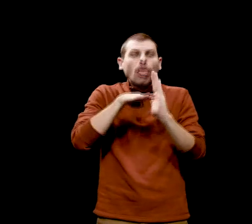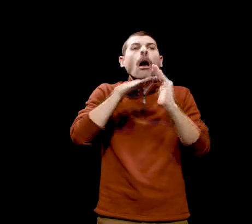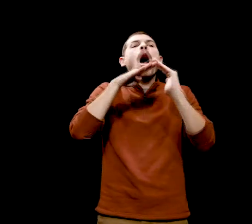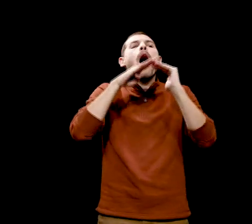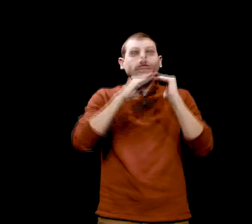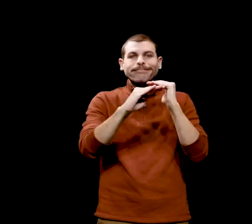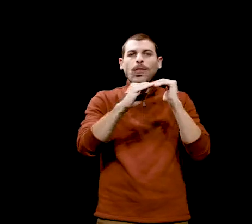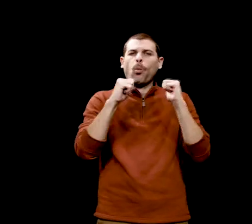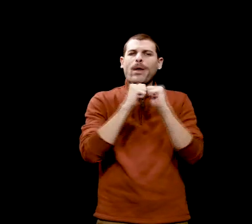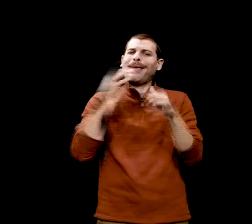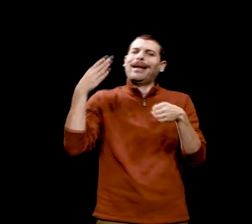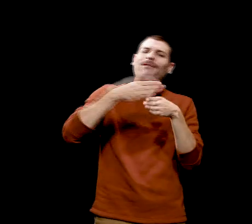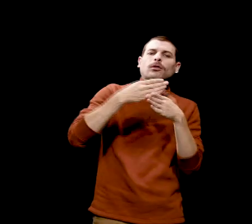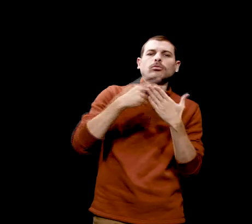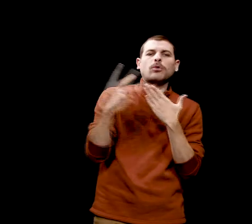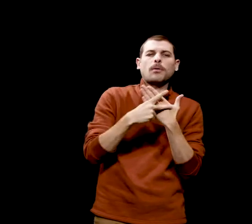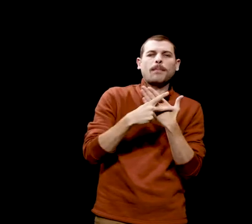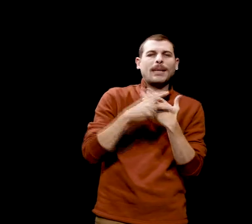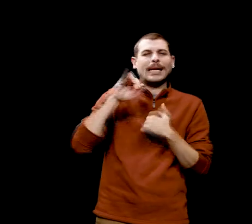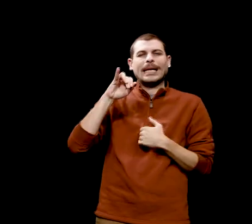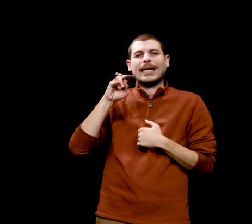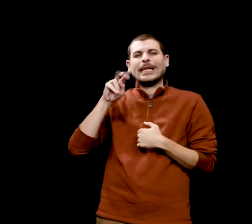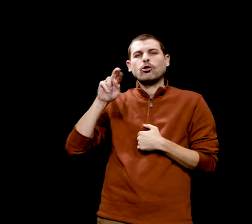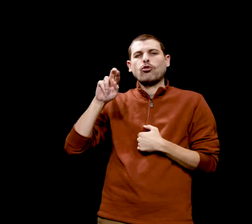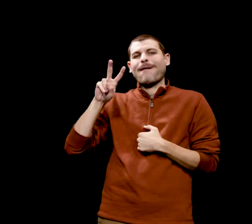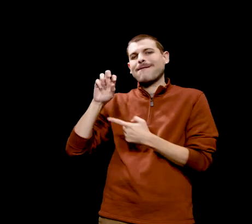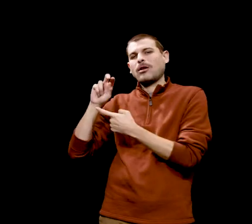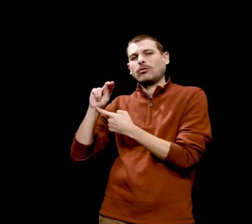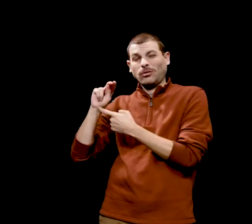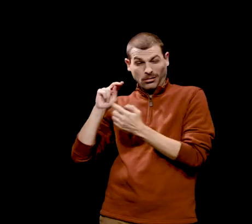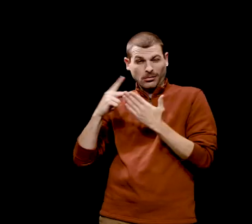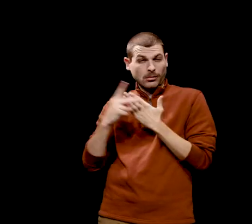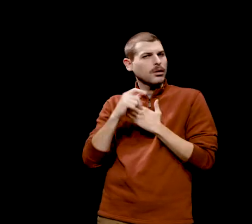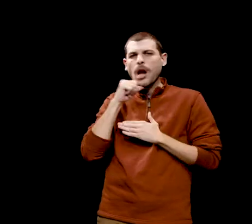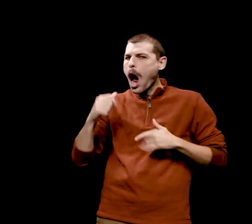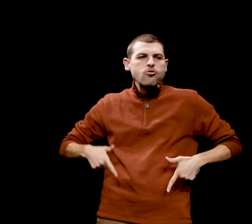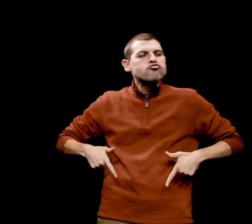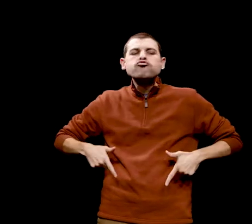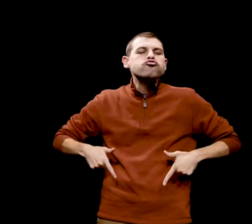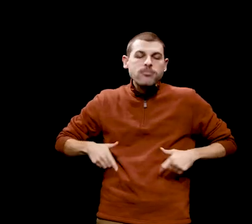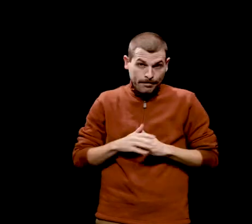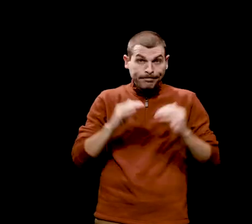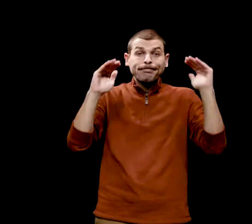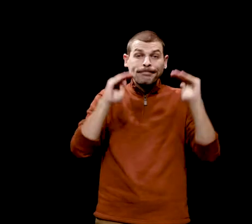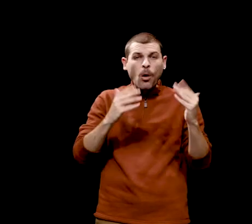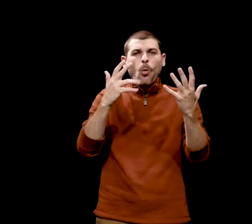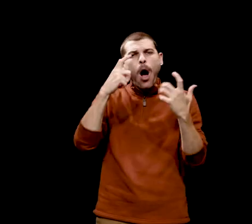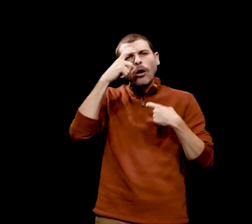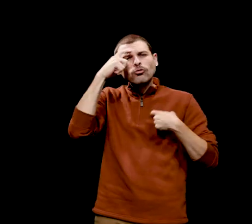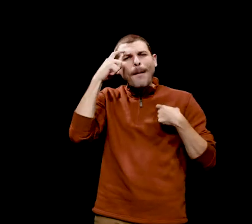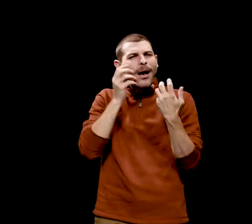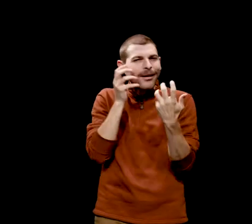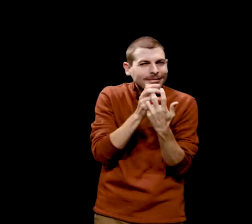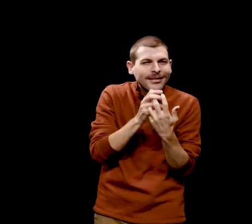heavily relying on today. Others would be increased investments in Portland's street response and trauma-informed and culturally informed